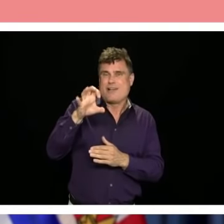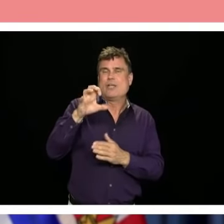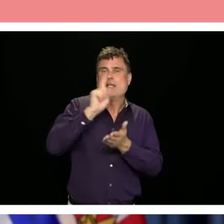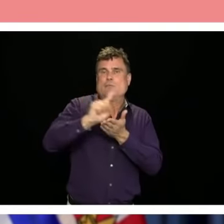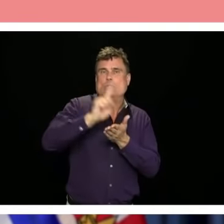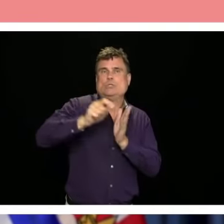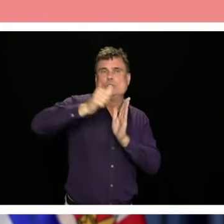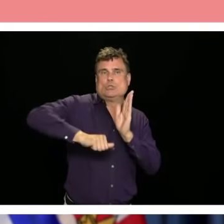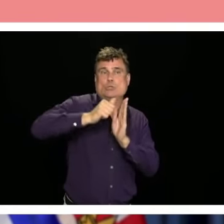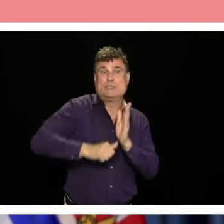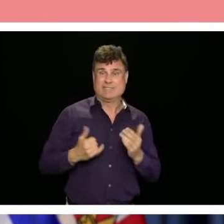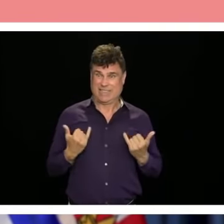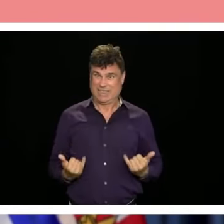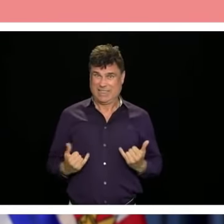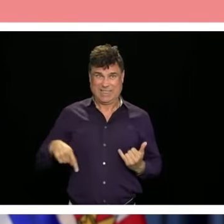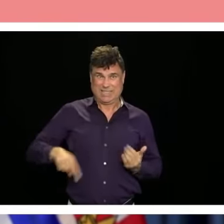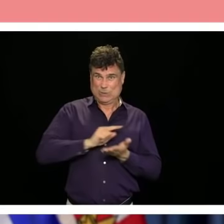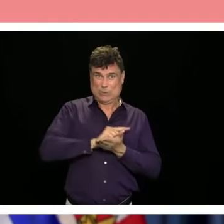to